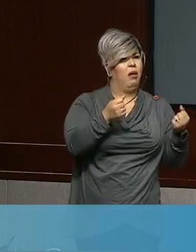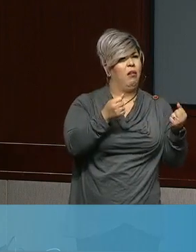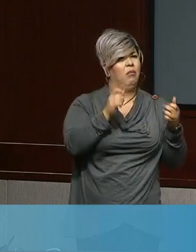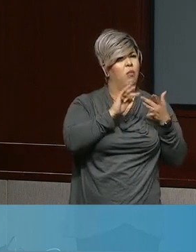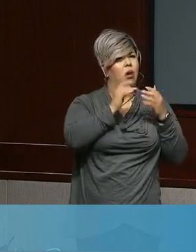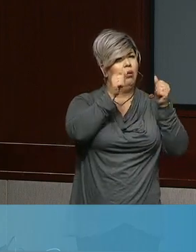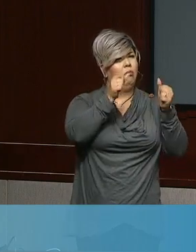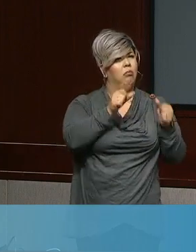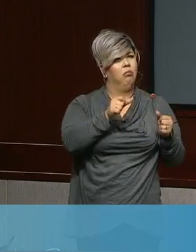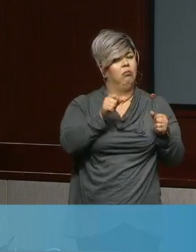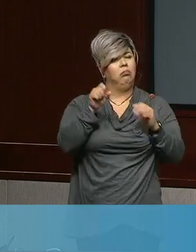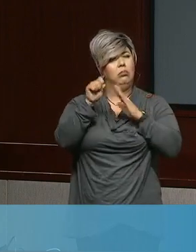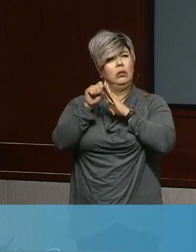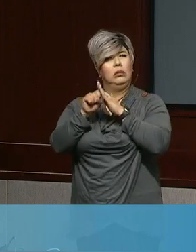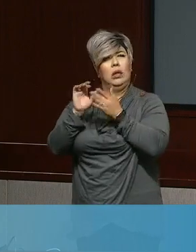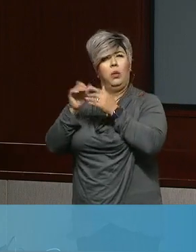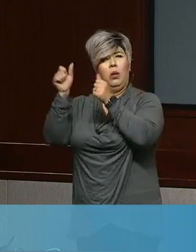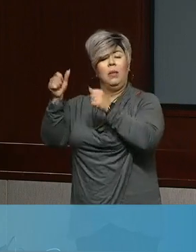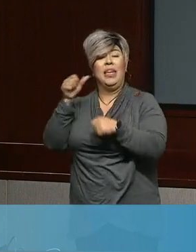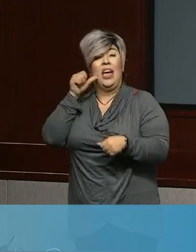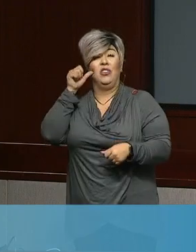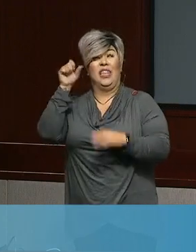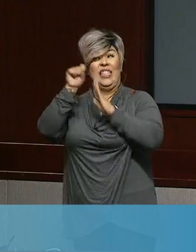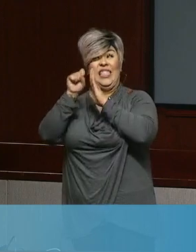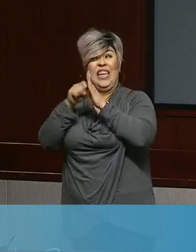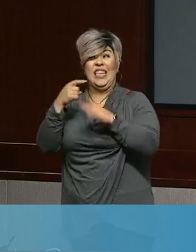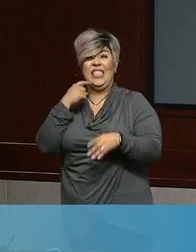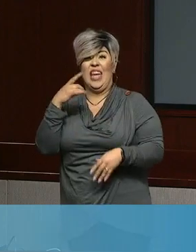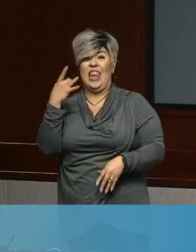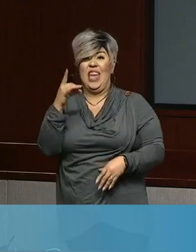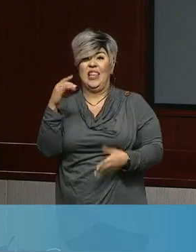dashboard. Yesterday, the state was reporting Kern to have